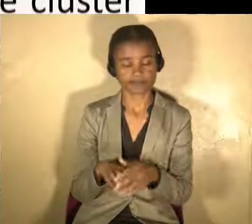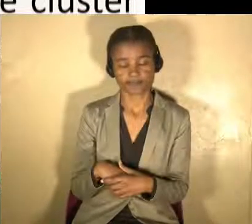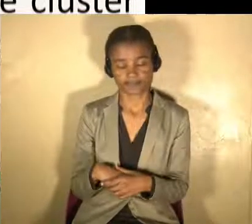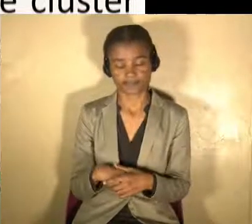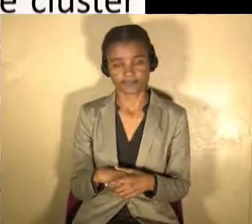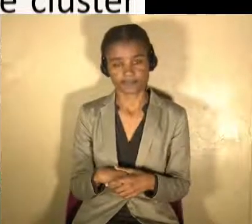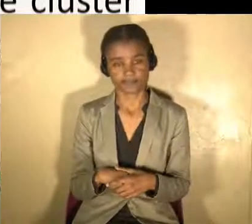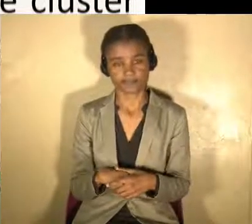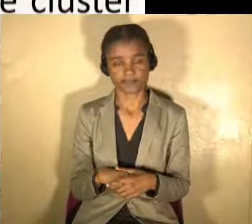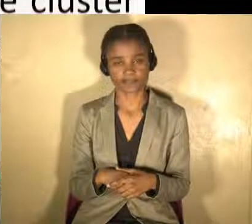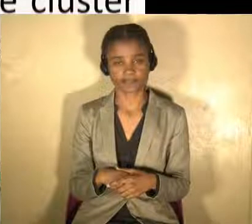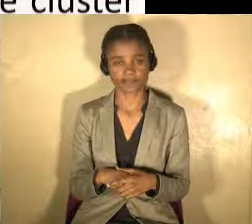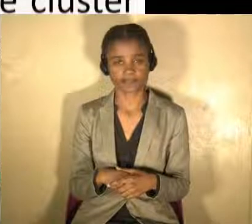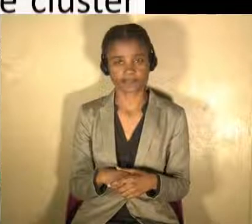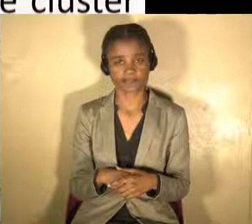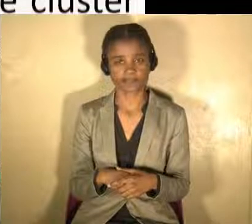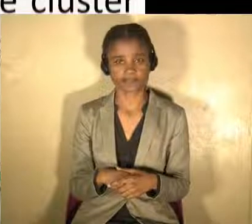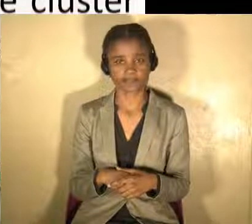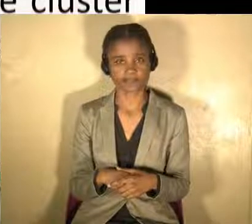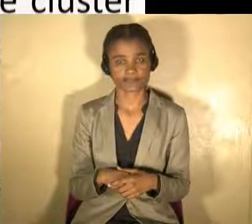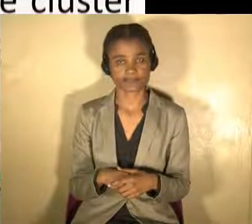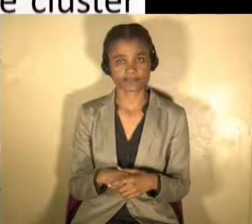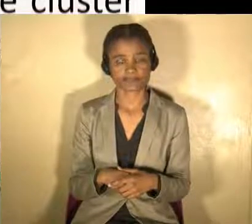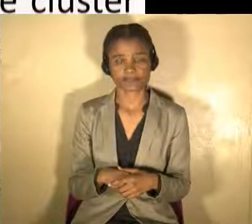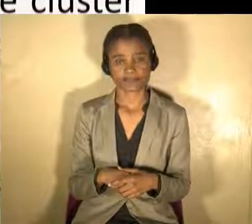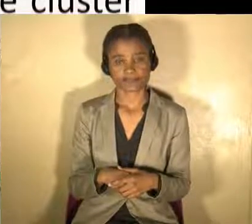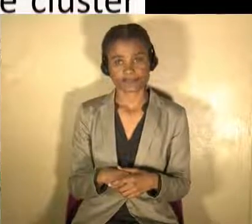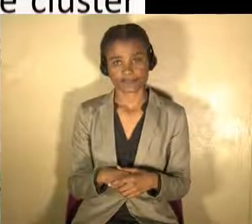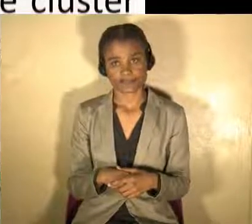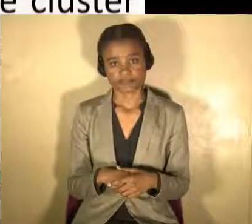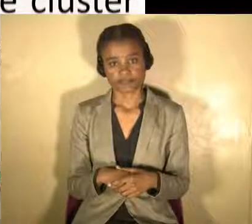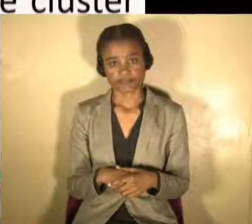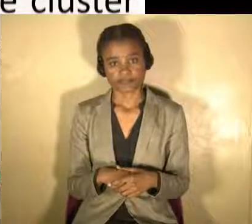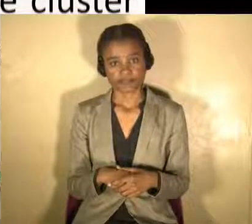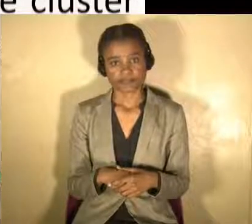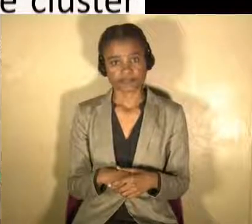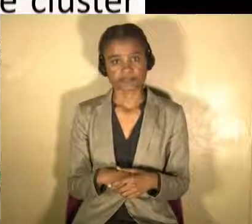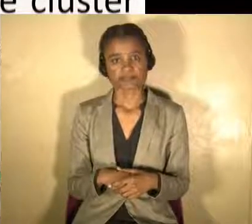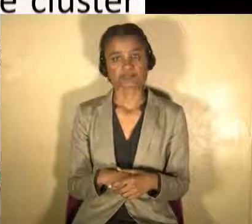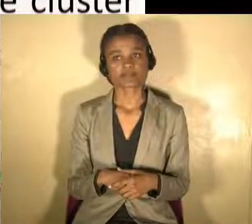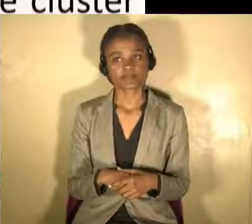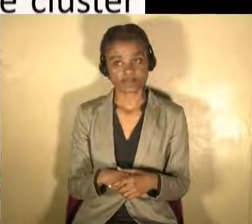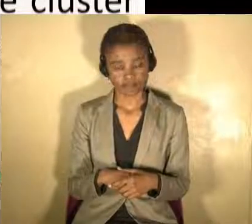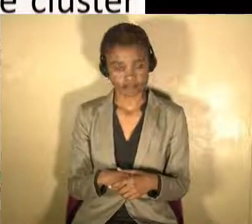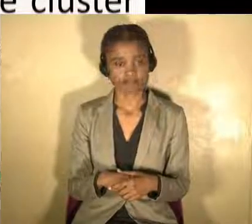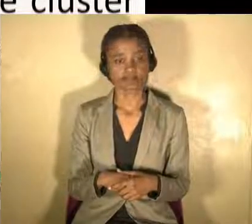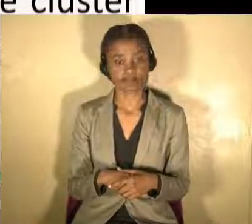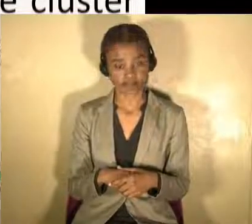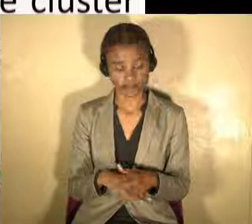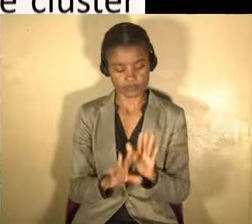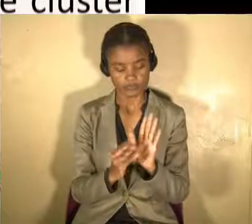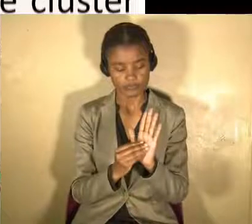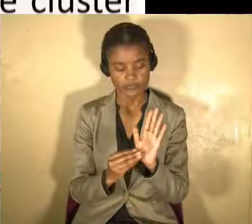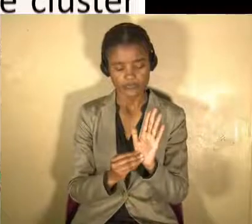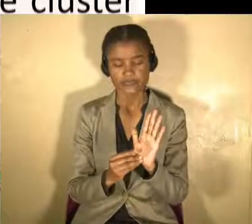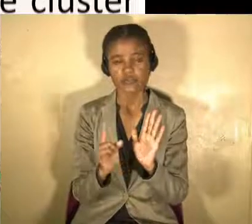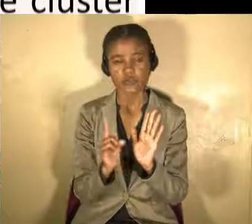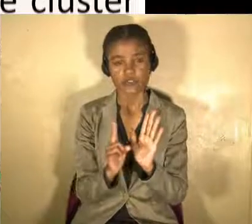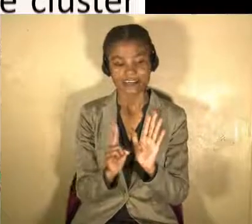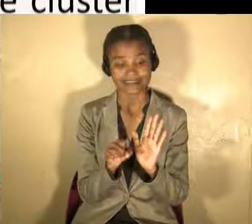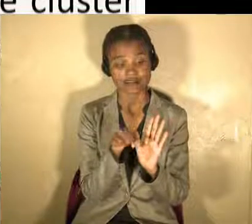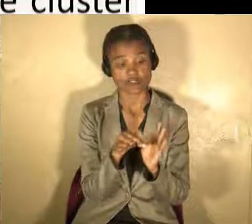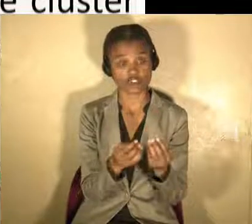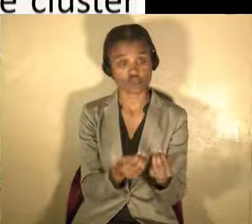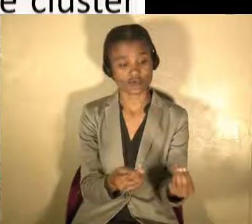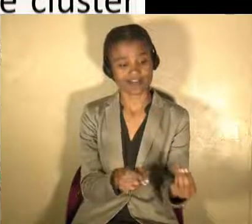It also makes provision for children who are below the age of 3 years,